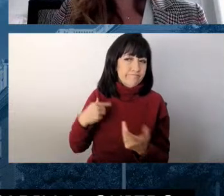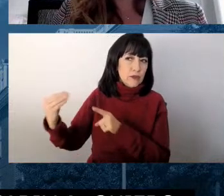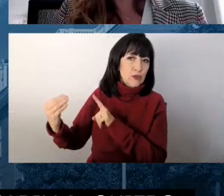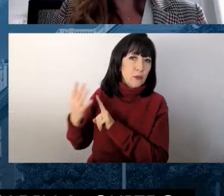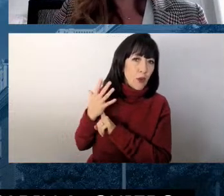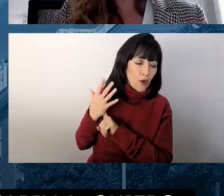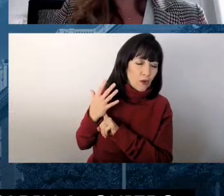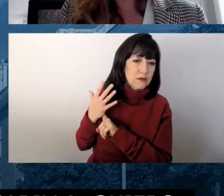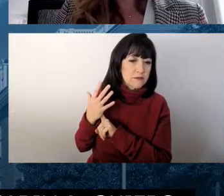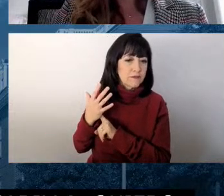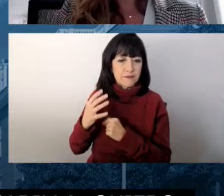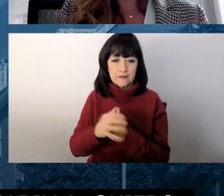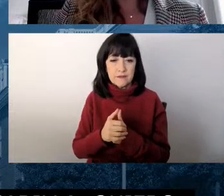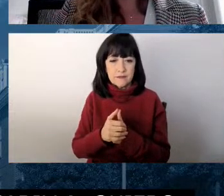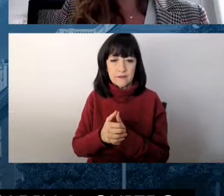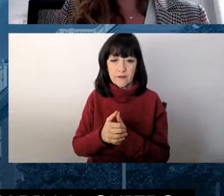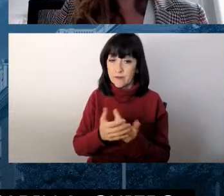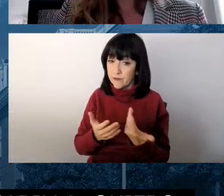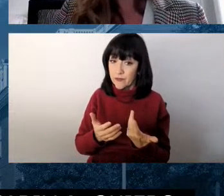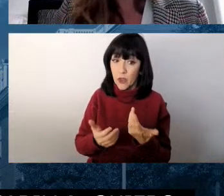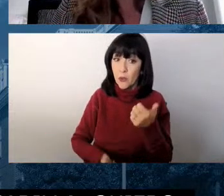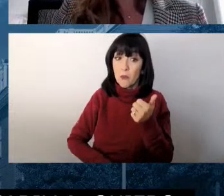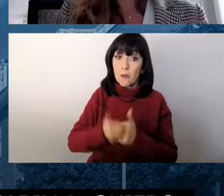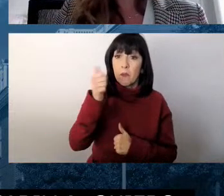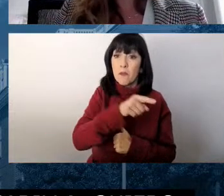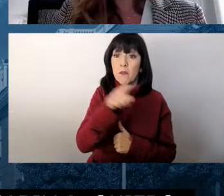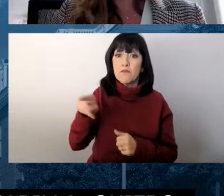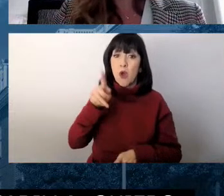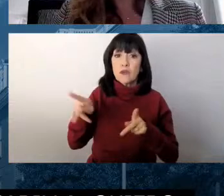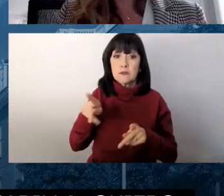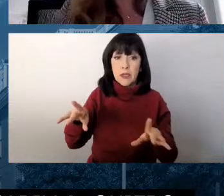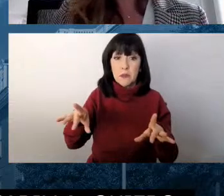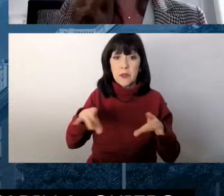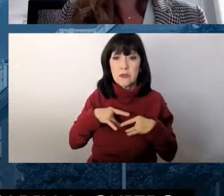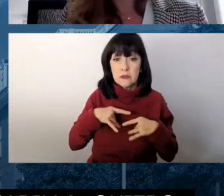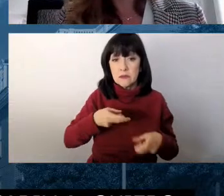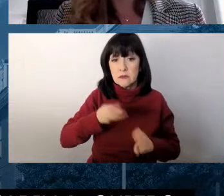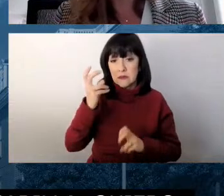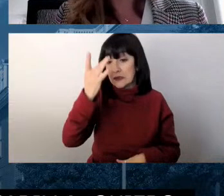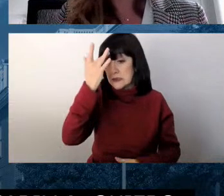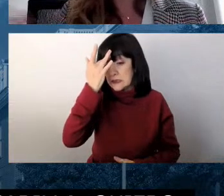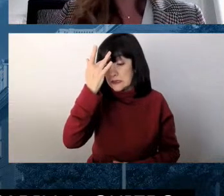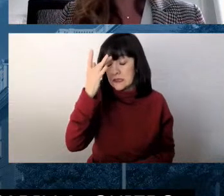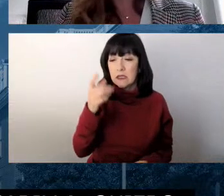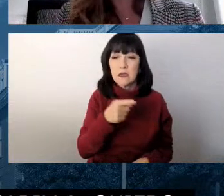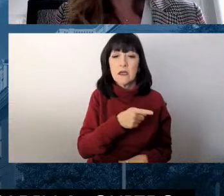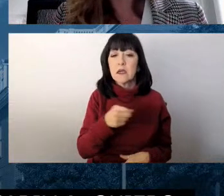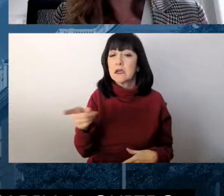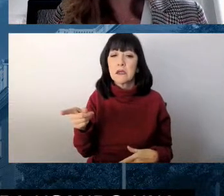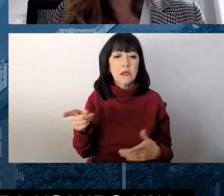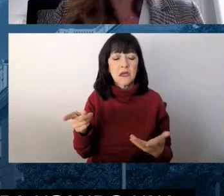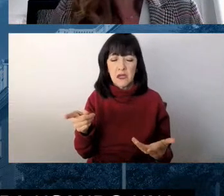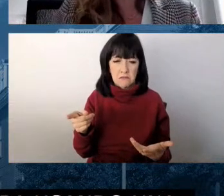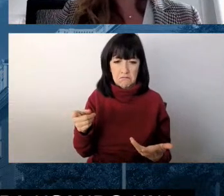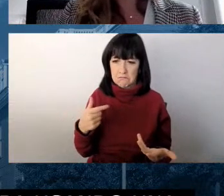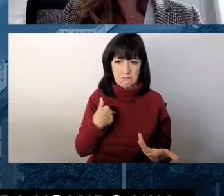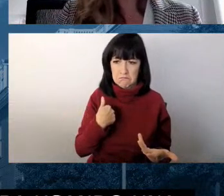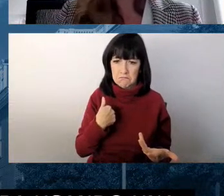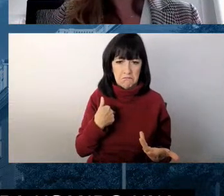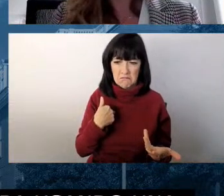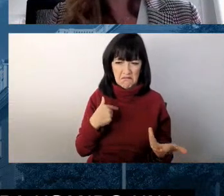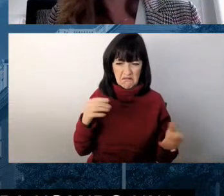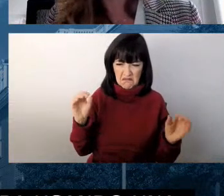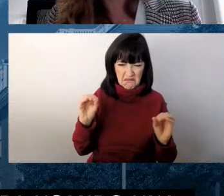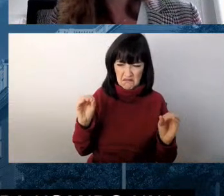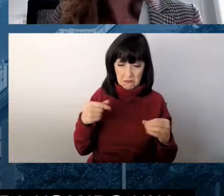that they believed that they were infected. And there's lots of reasons for it, riding in a car with someone else who's fully vaccinated,